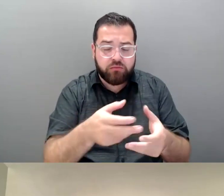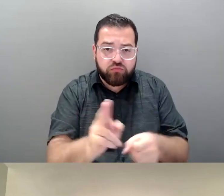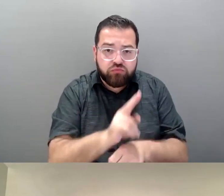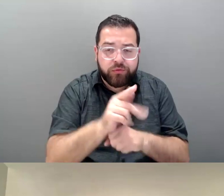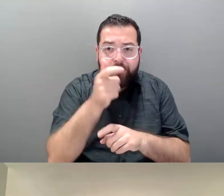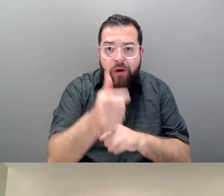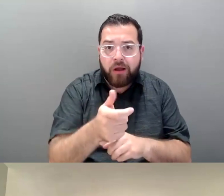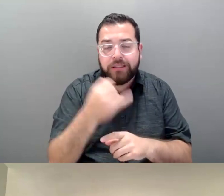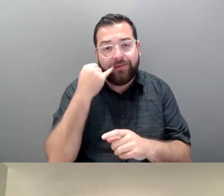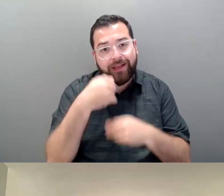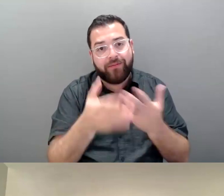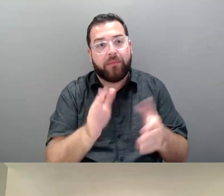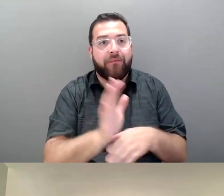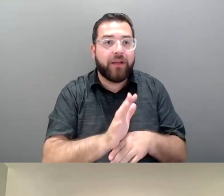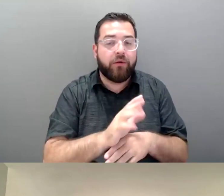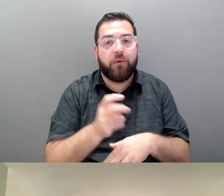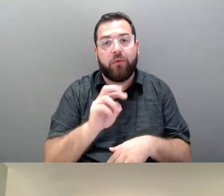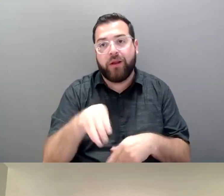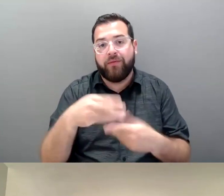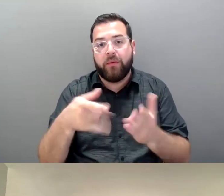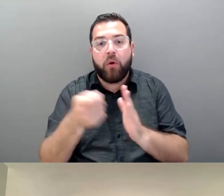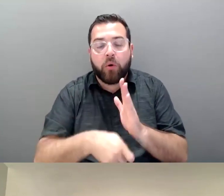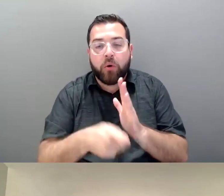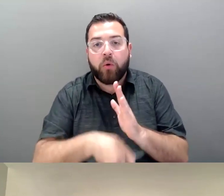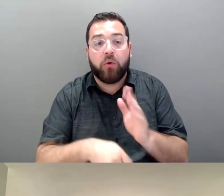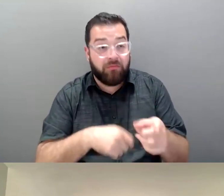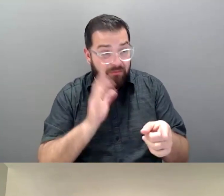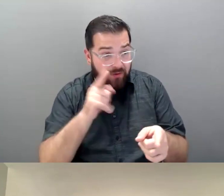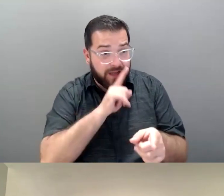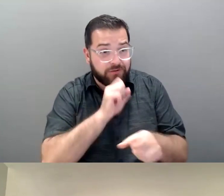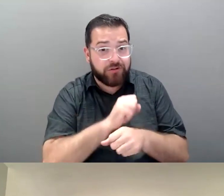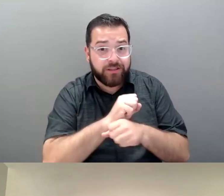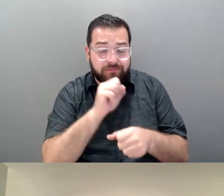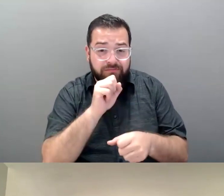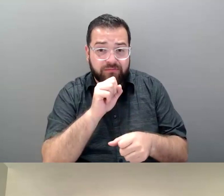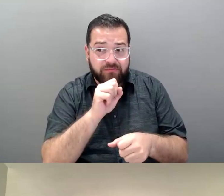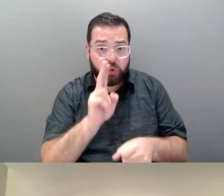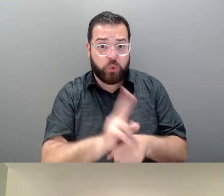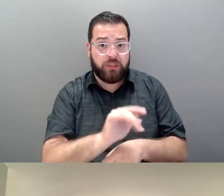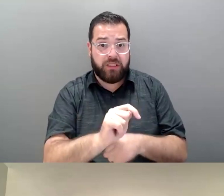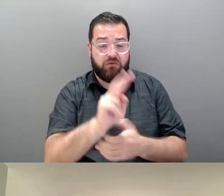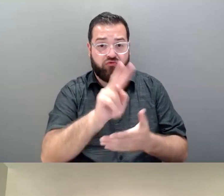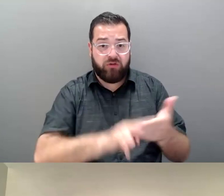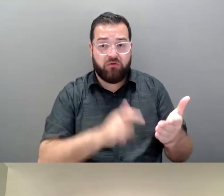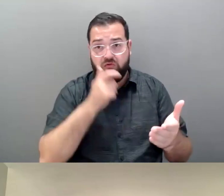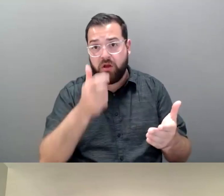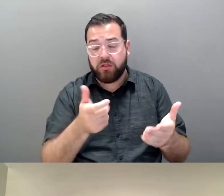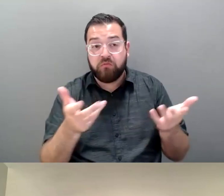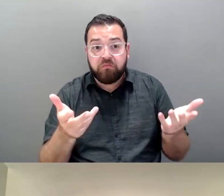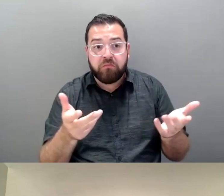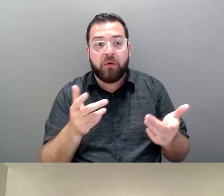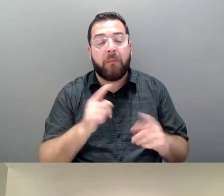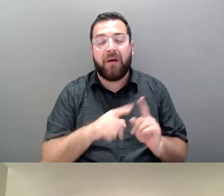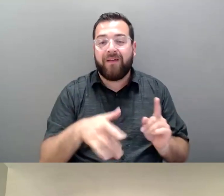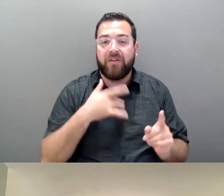read or something. But I feel like we have to introduce